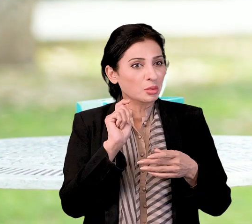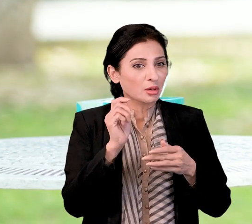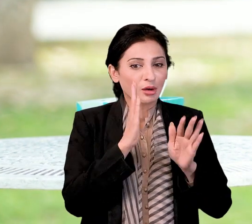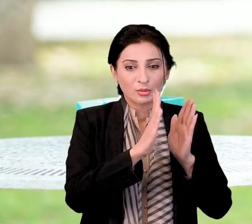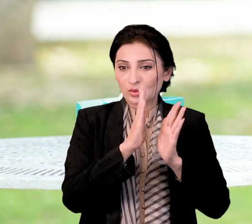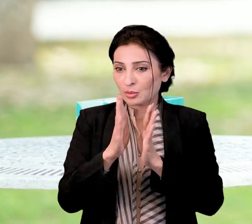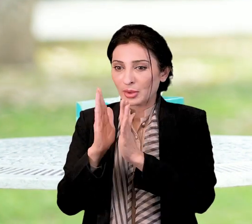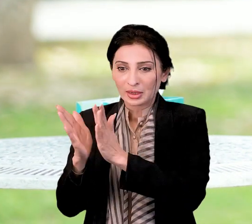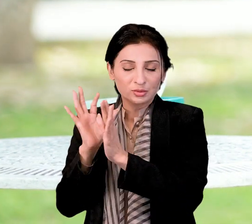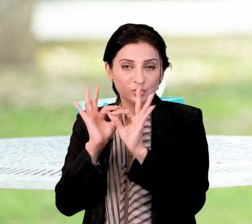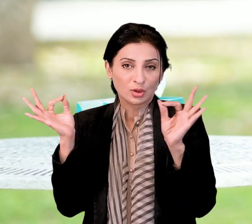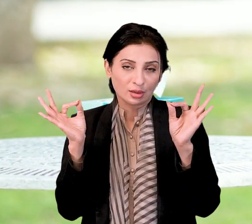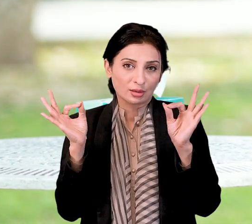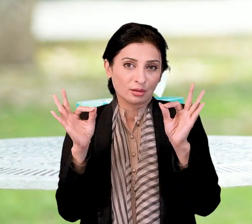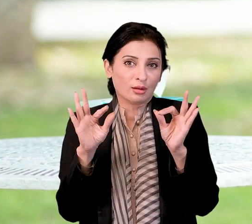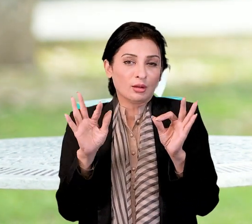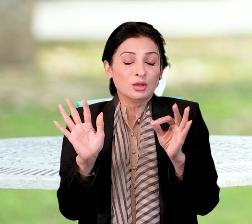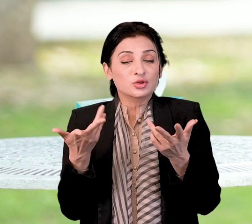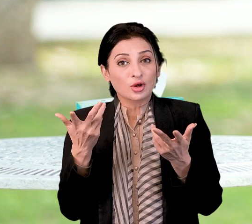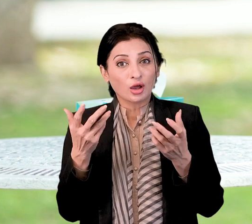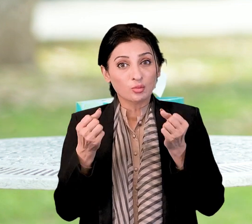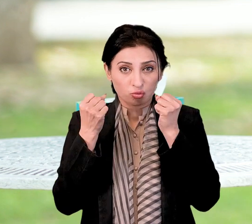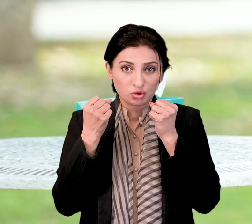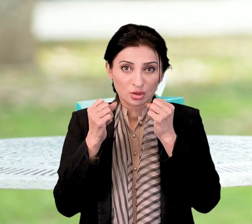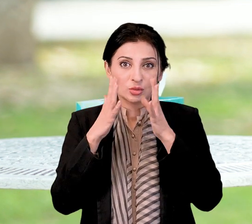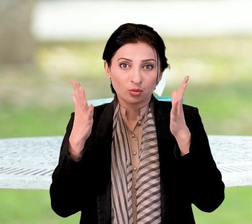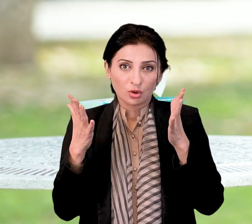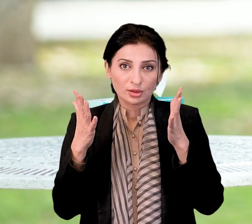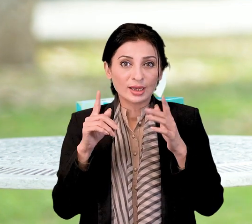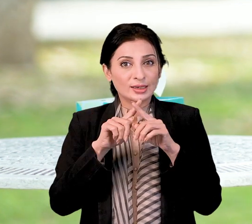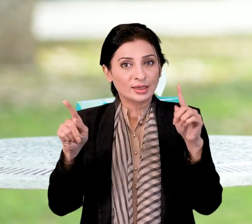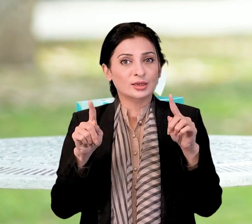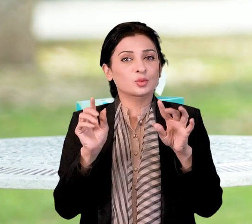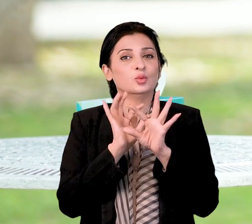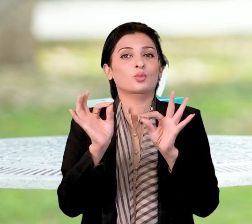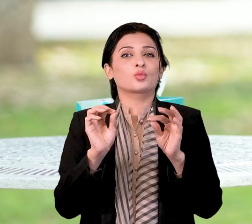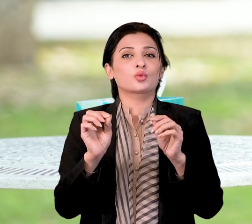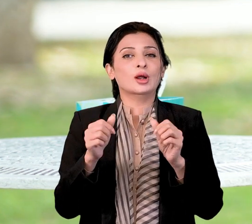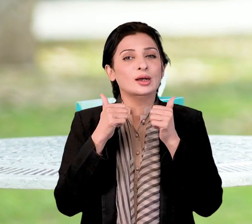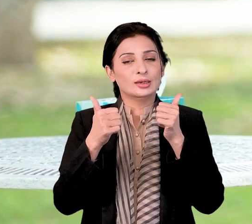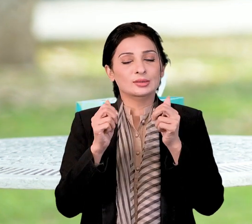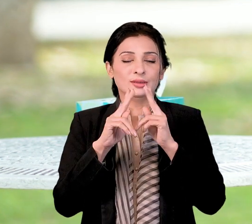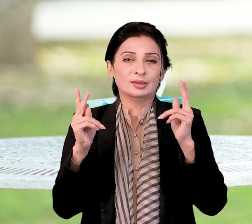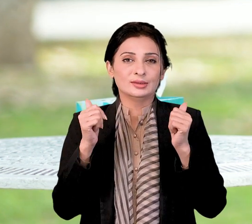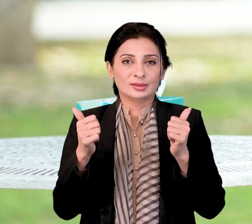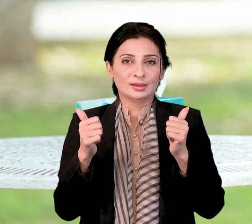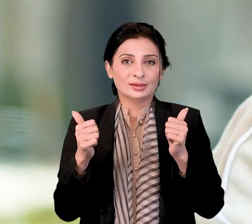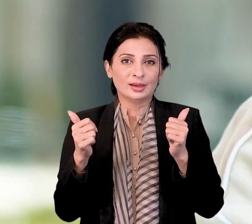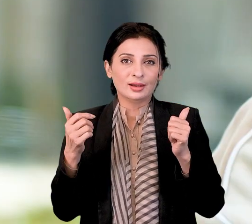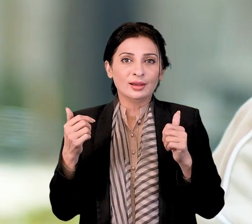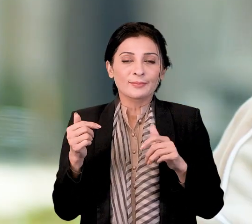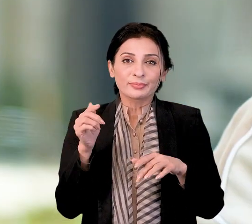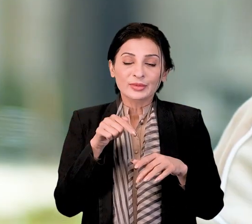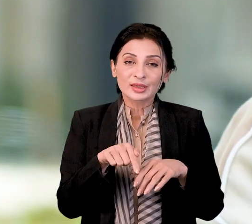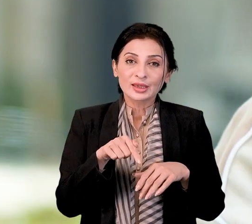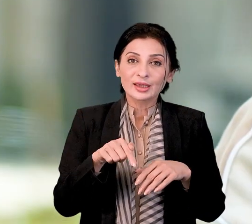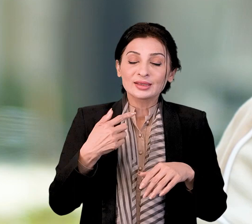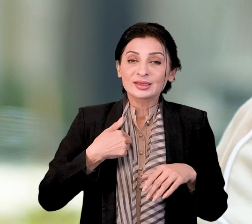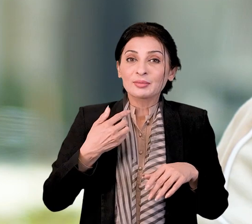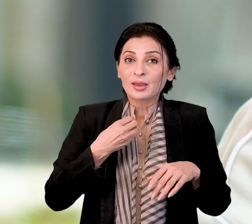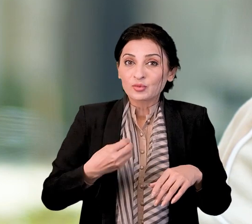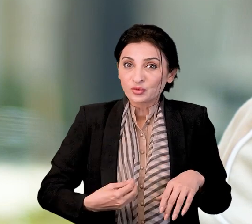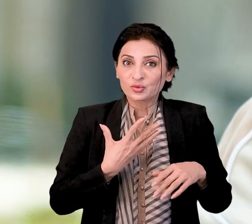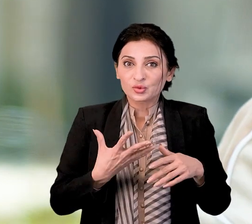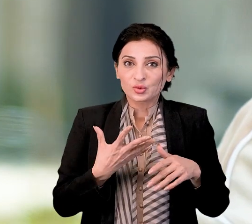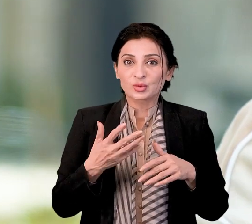me. And it drives us all because we get to do something unique for people. When we started Sweet